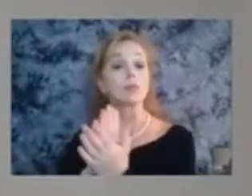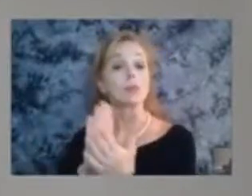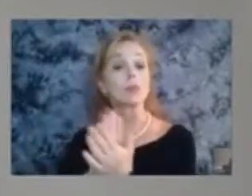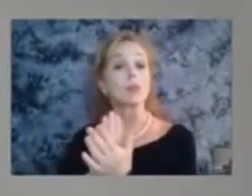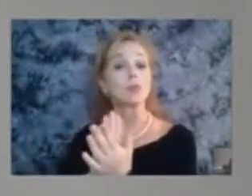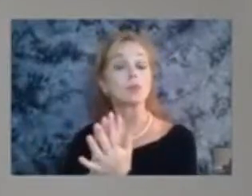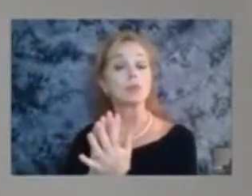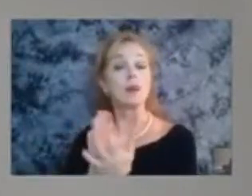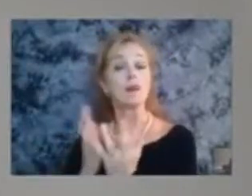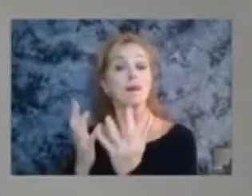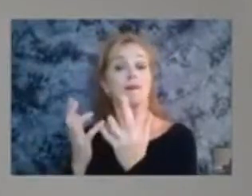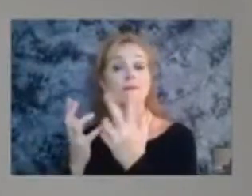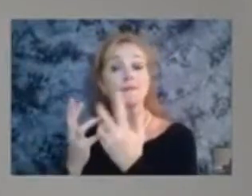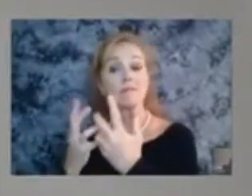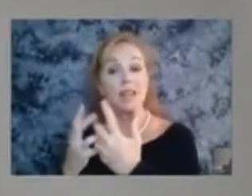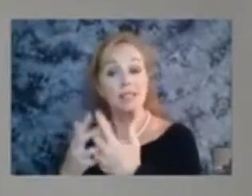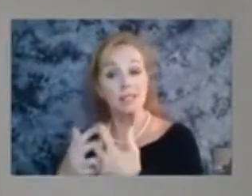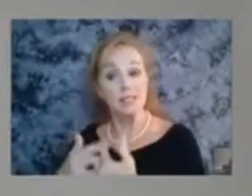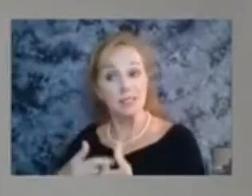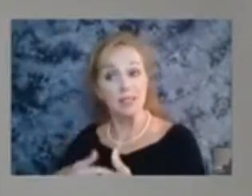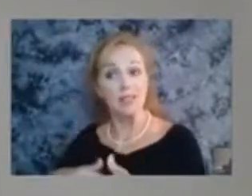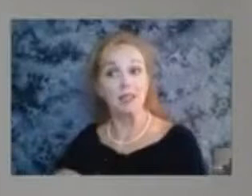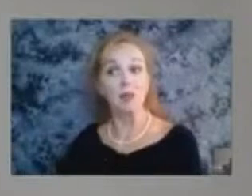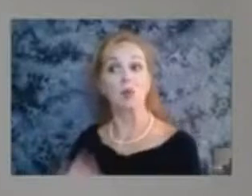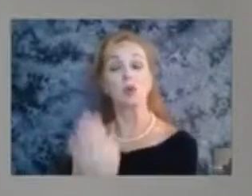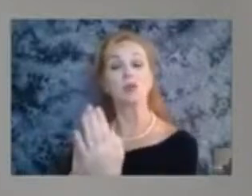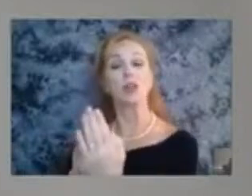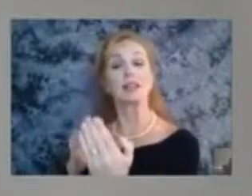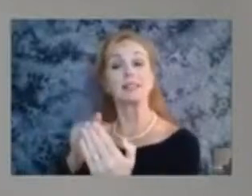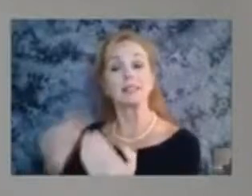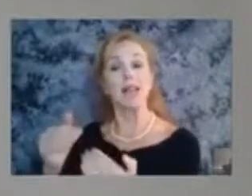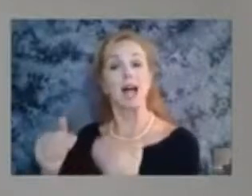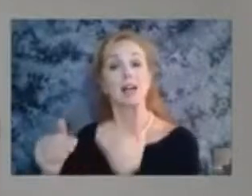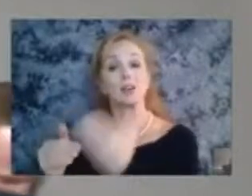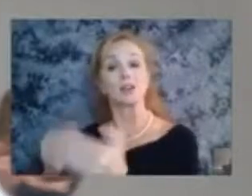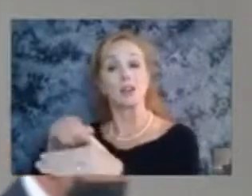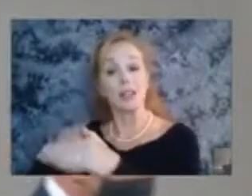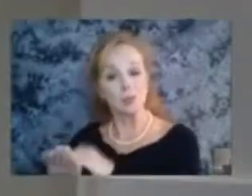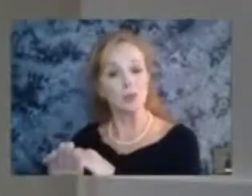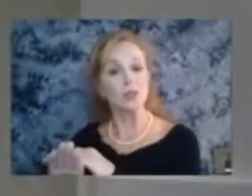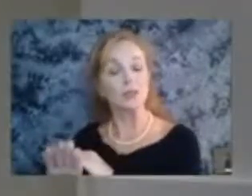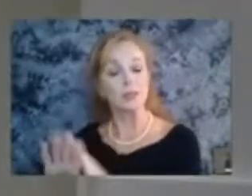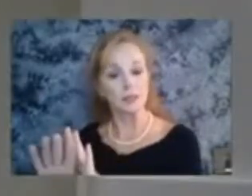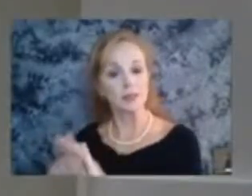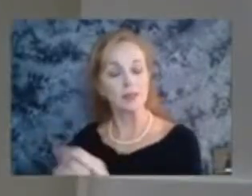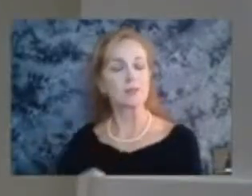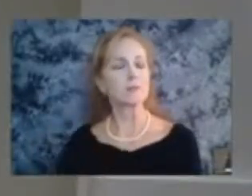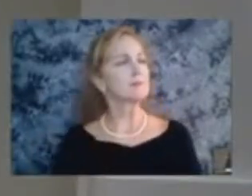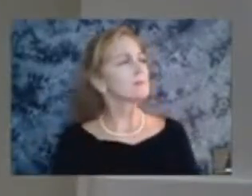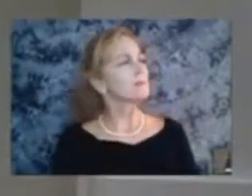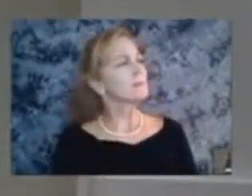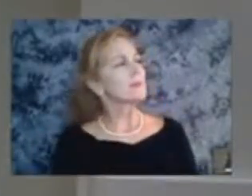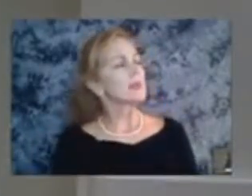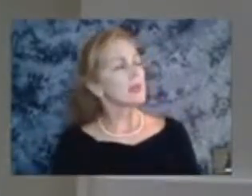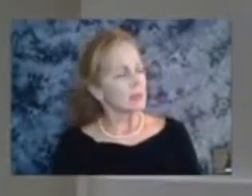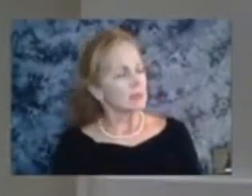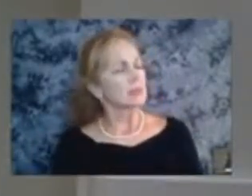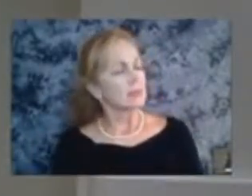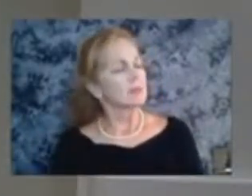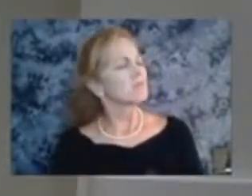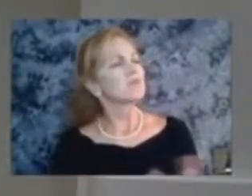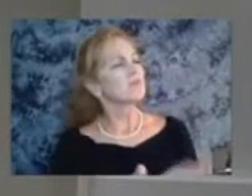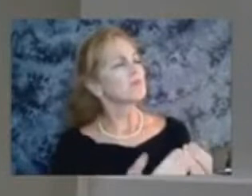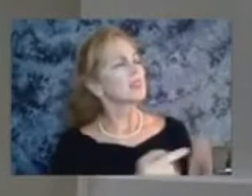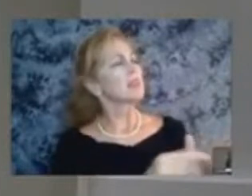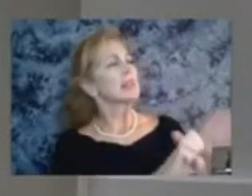approach. Staggered entry. That is once we are already up and running and that they've been in. And then can you give me an example of what a functional